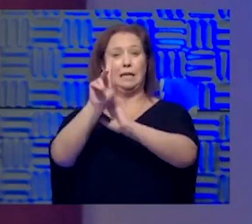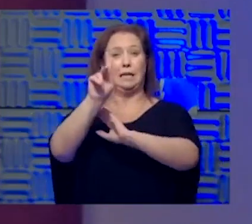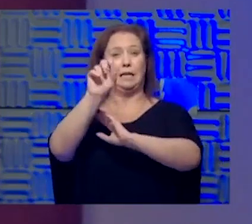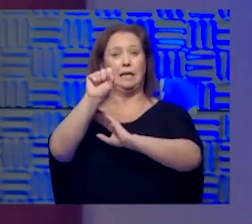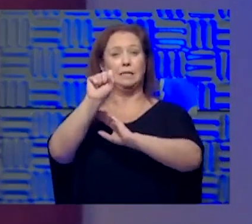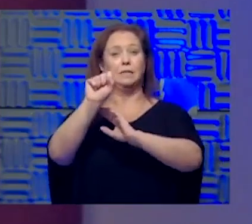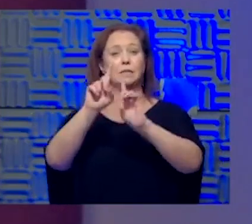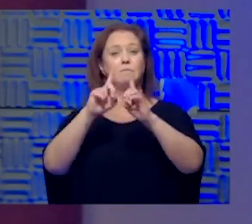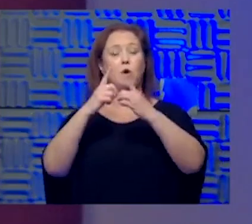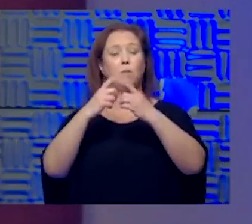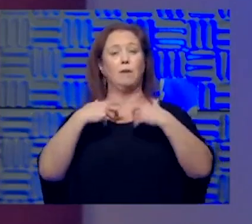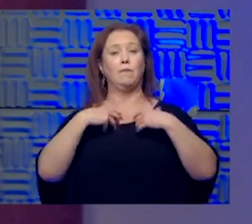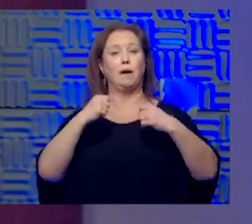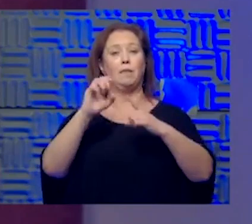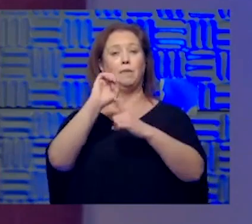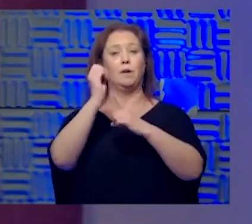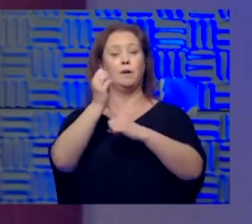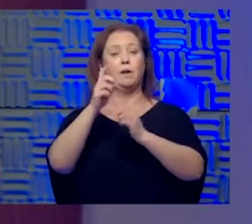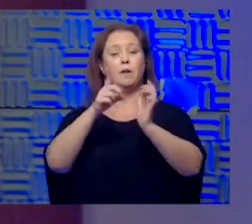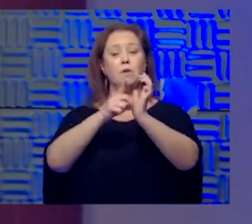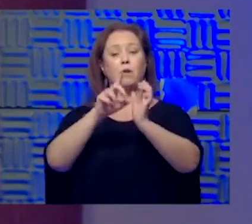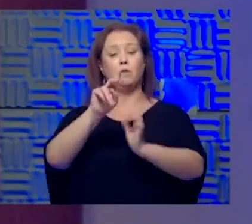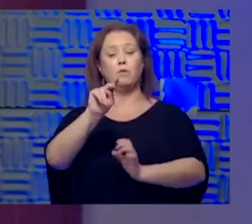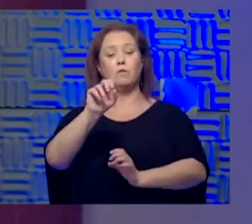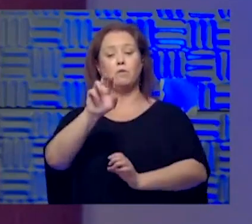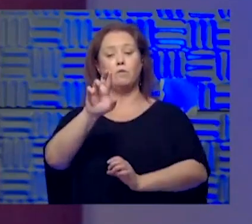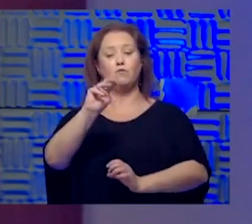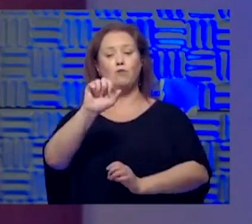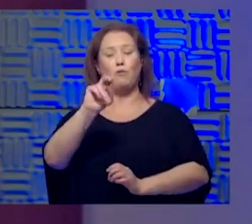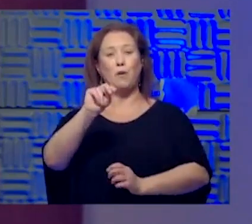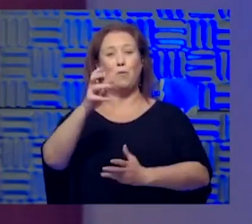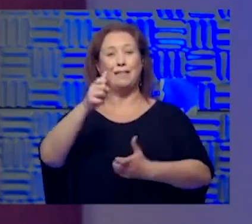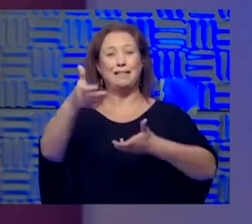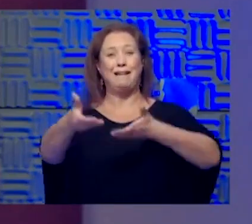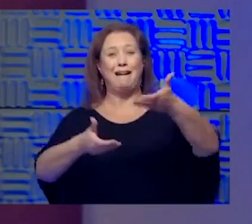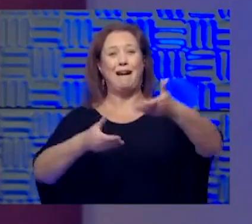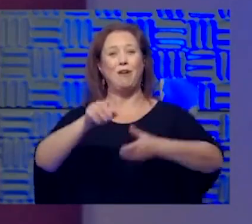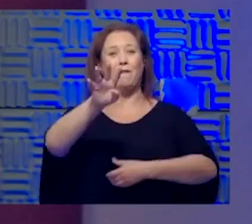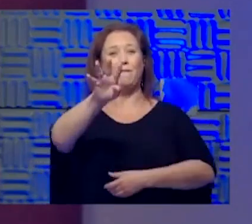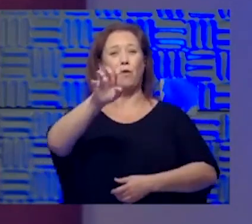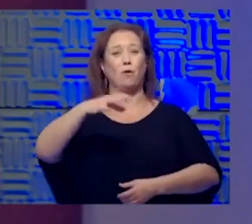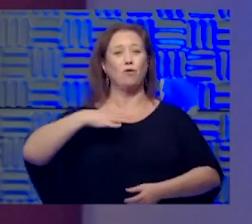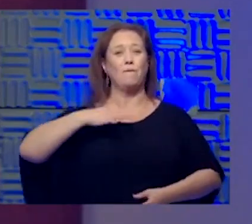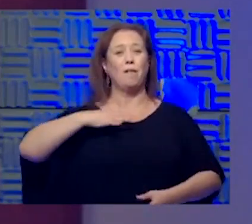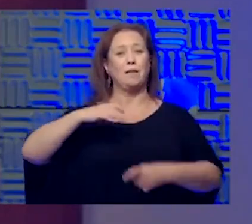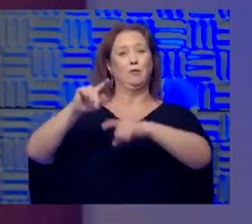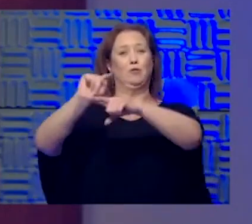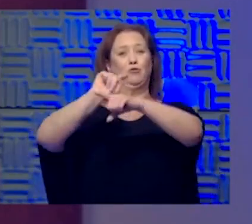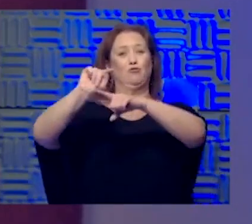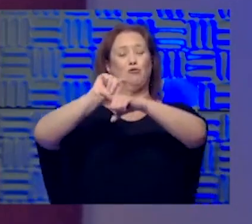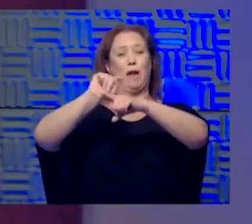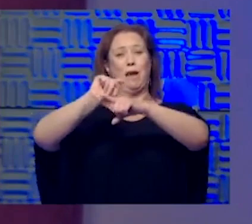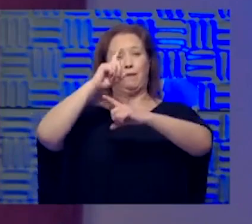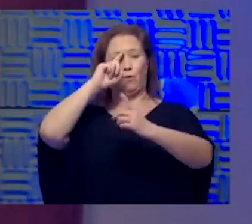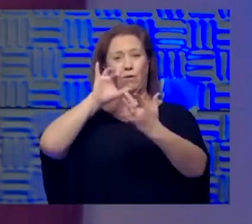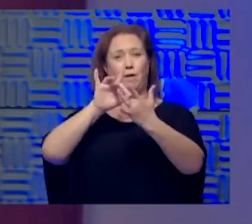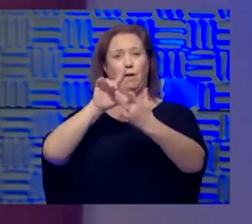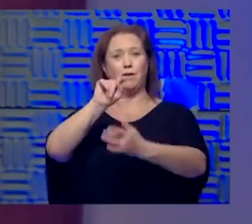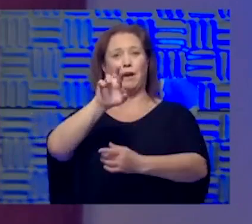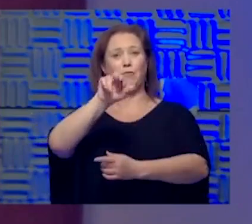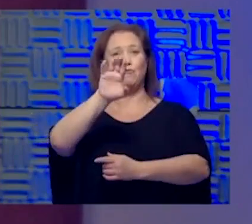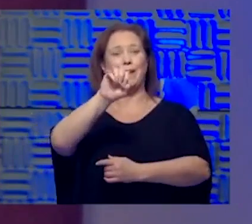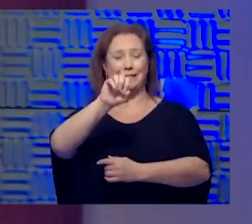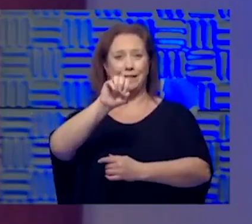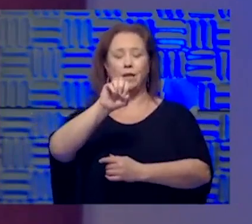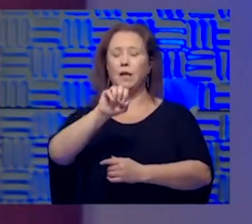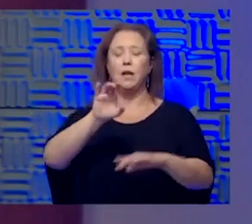of Health and Environment, Dr. Norman's trying to get a staff of about 400 volunteers trained up. And the training systems are great.